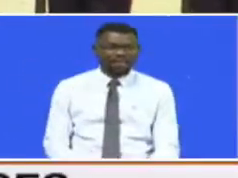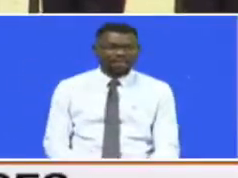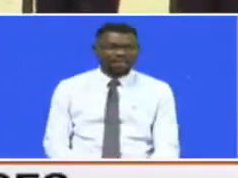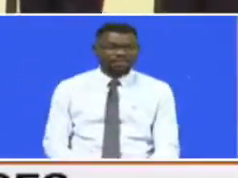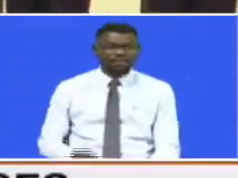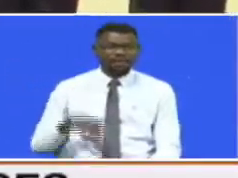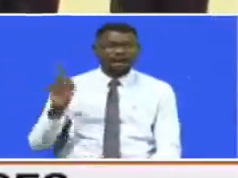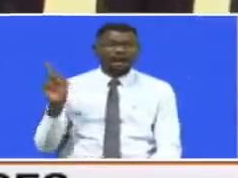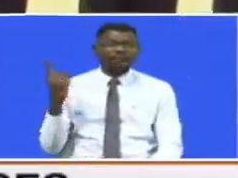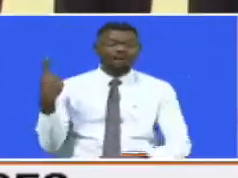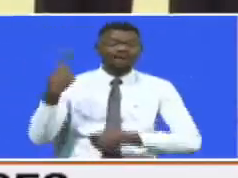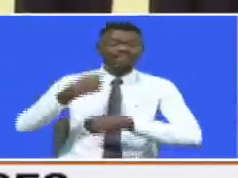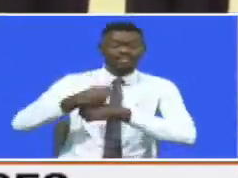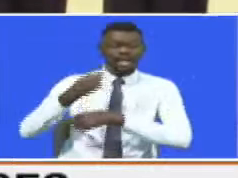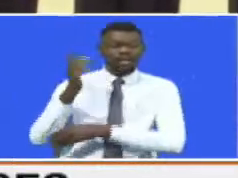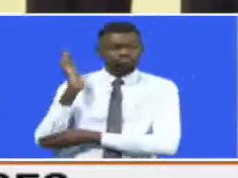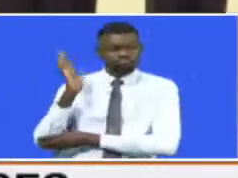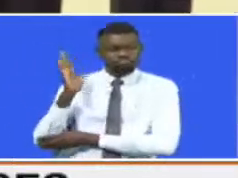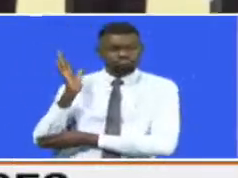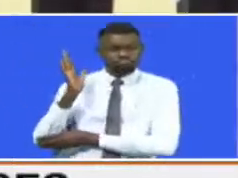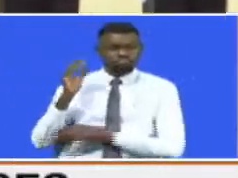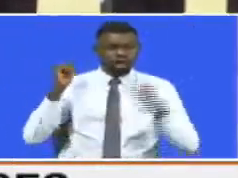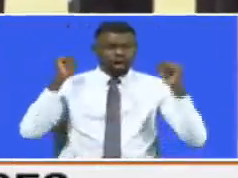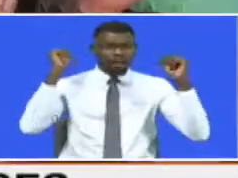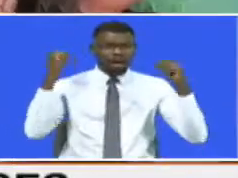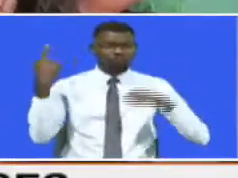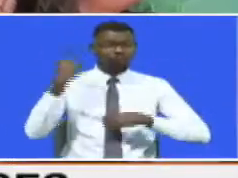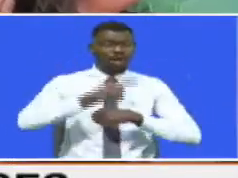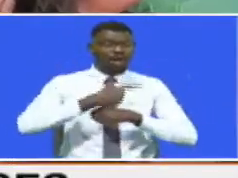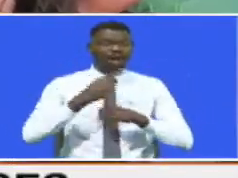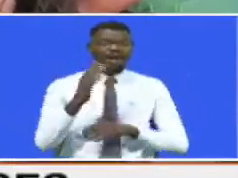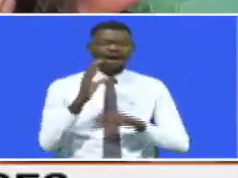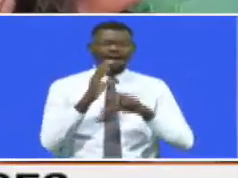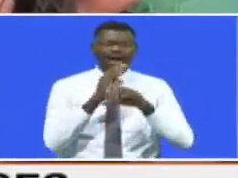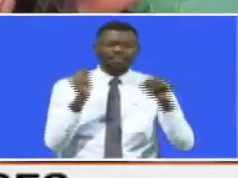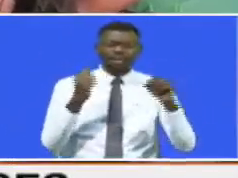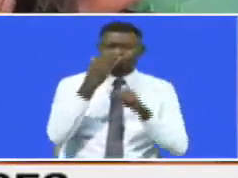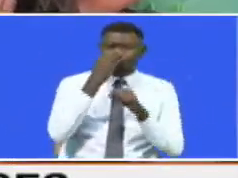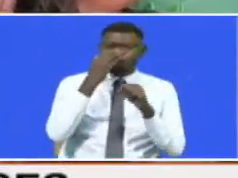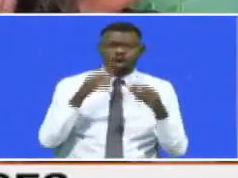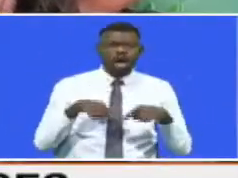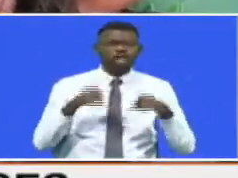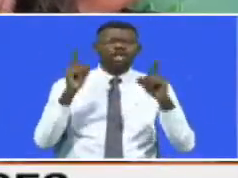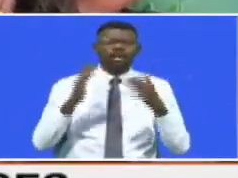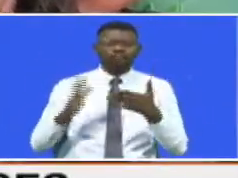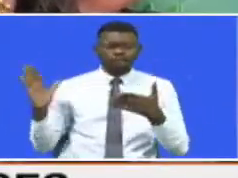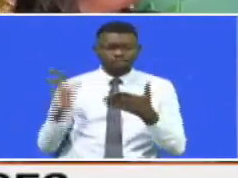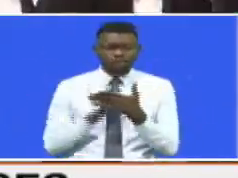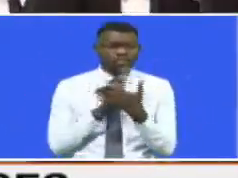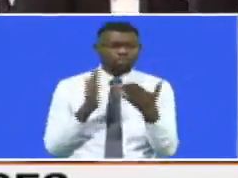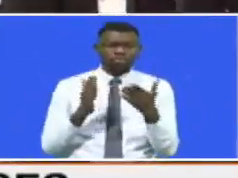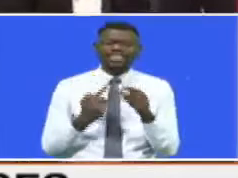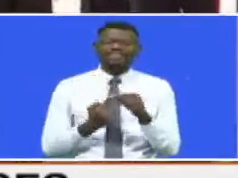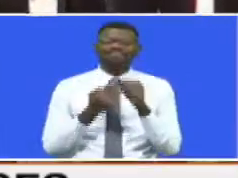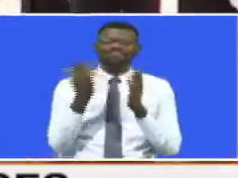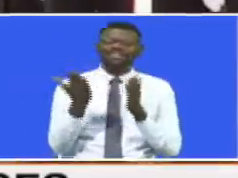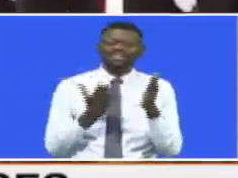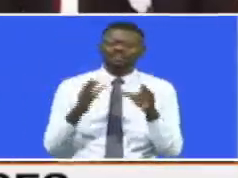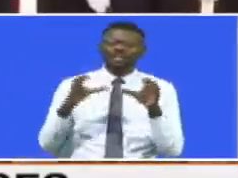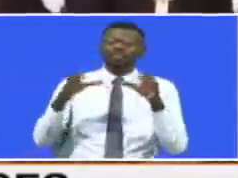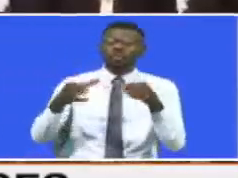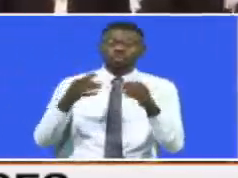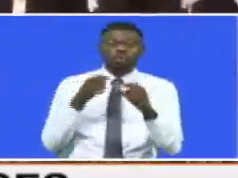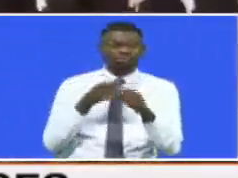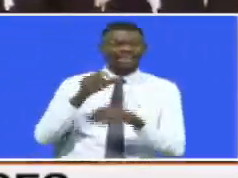In his first Mashujaa Day address to the nation, President William Ruto engaged a high gear after disbanding the dreaded Special Service